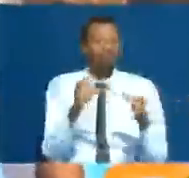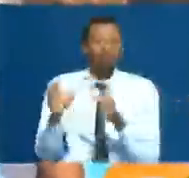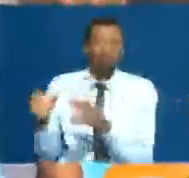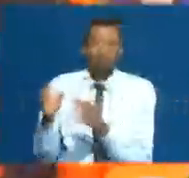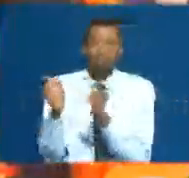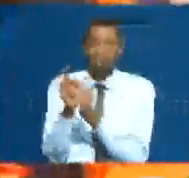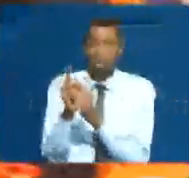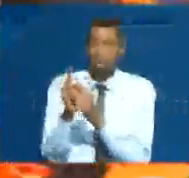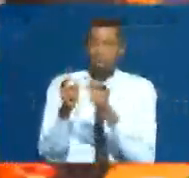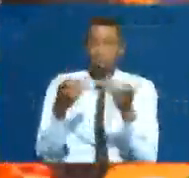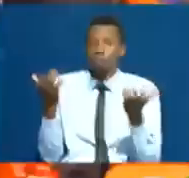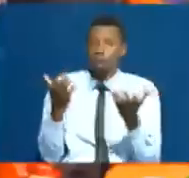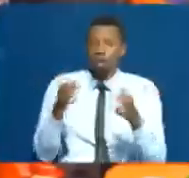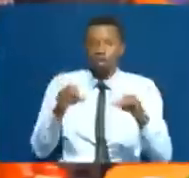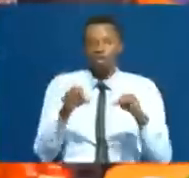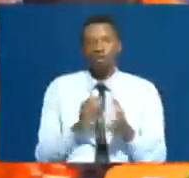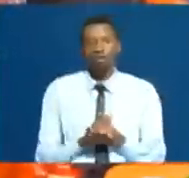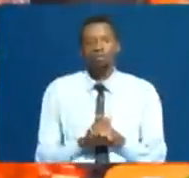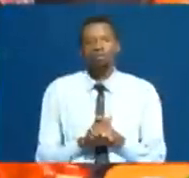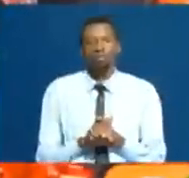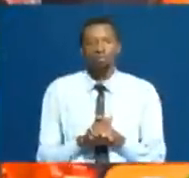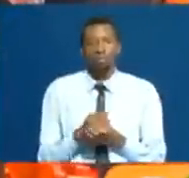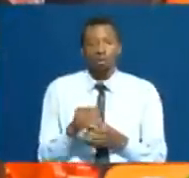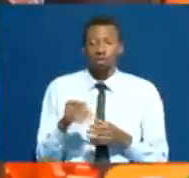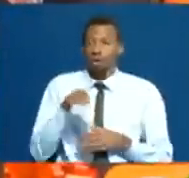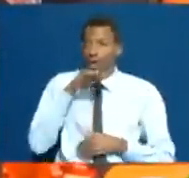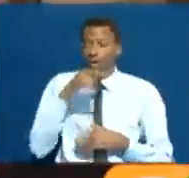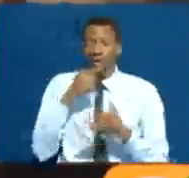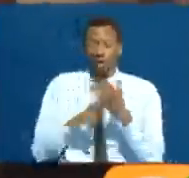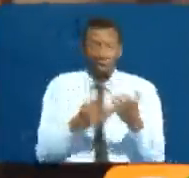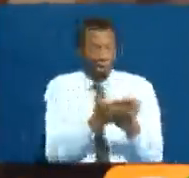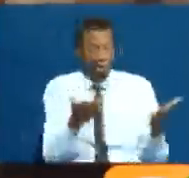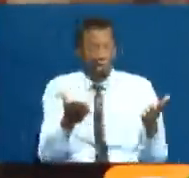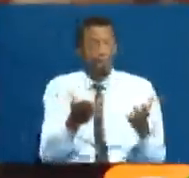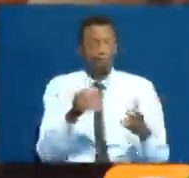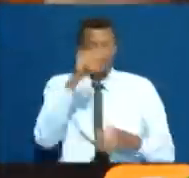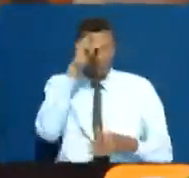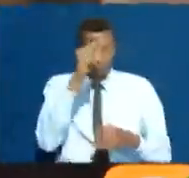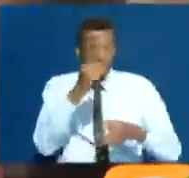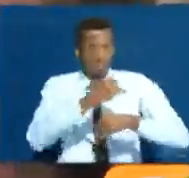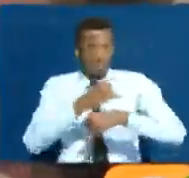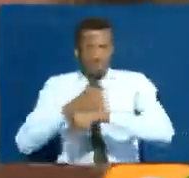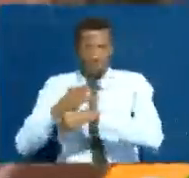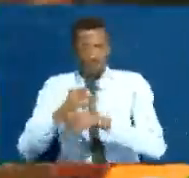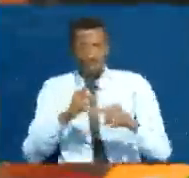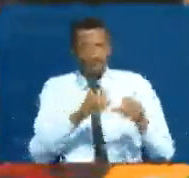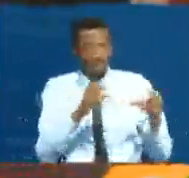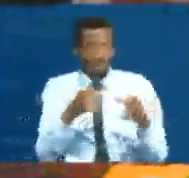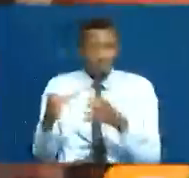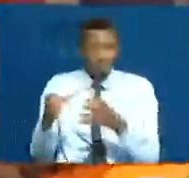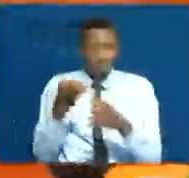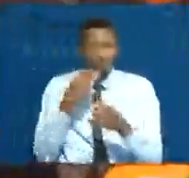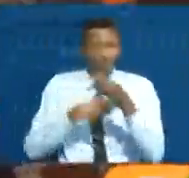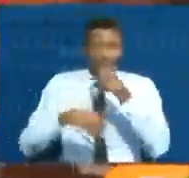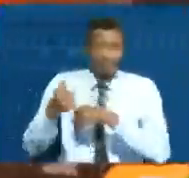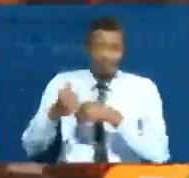treasury odinga now claims that the prior State sellout plans that are now on the public participation stage is behind the